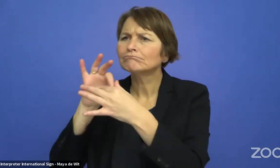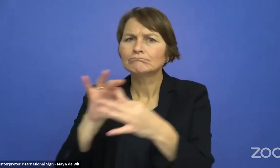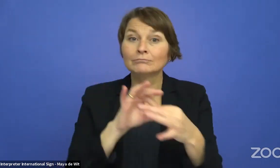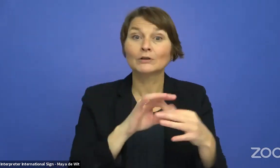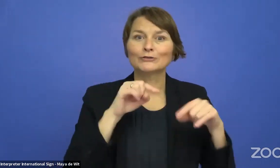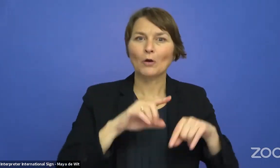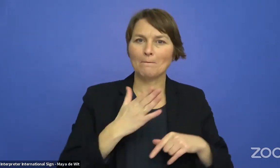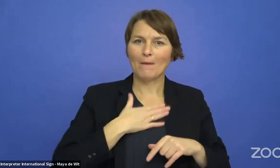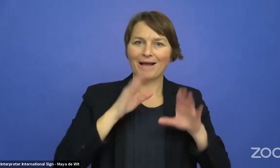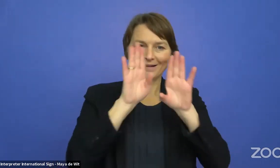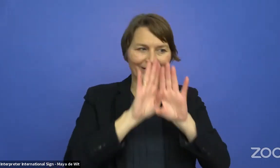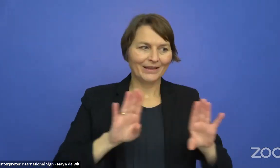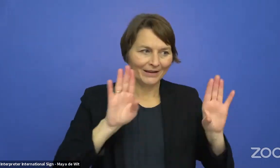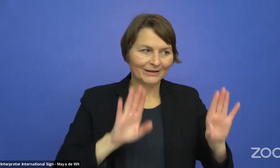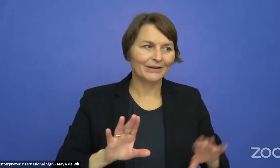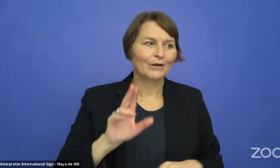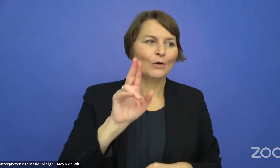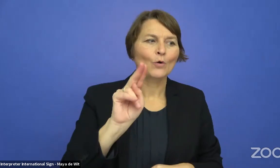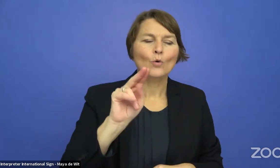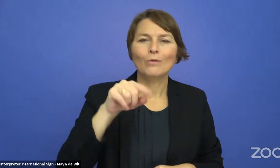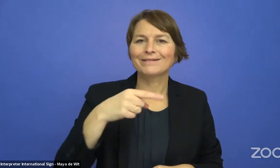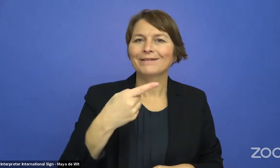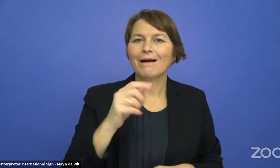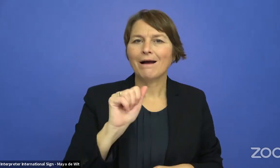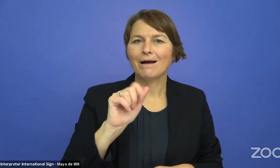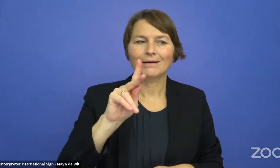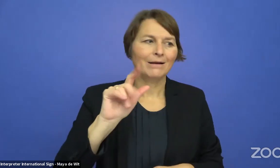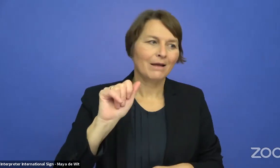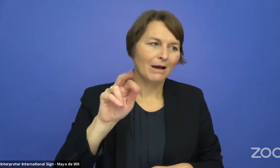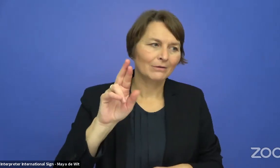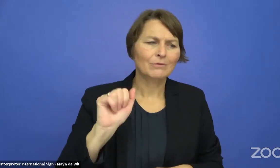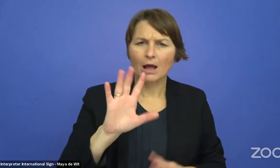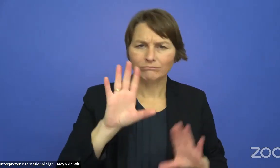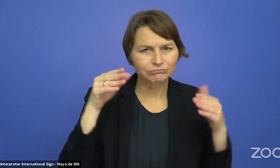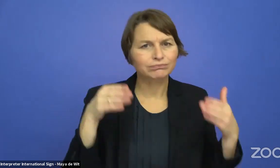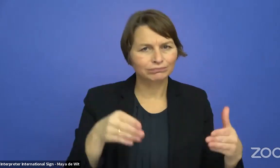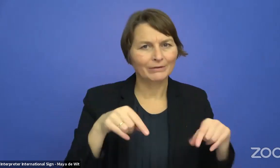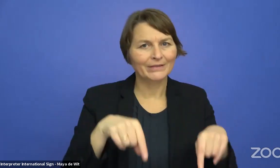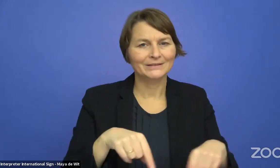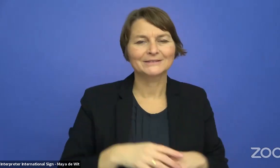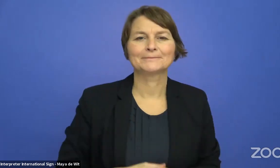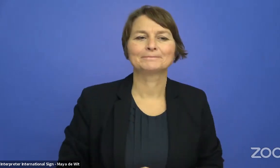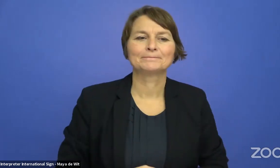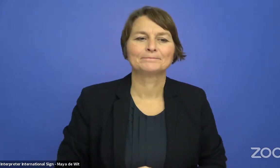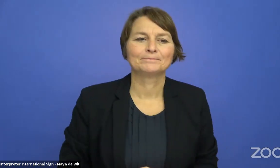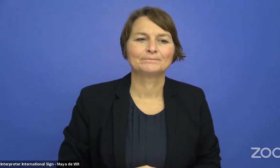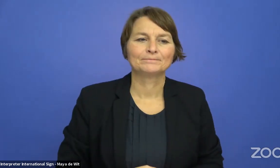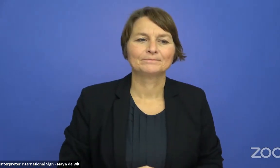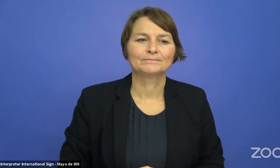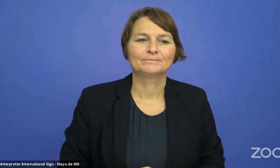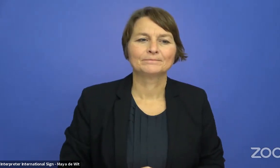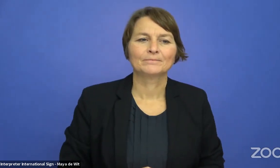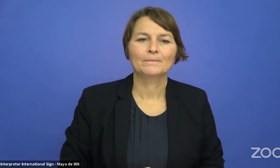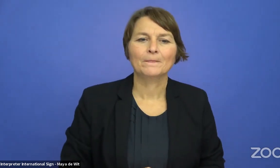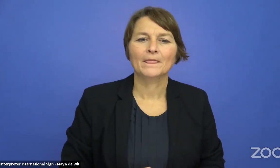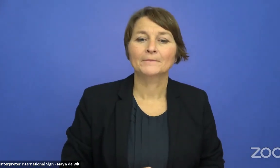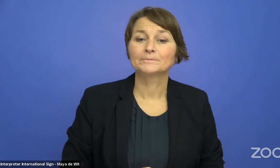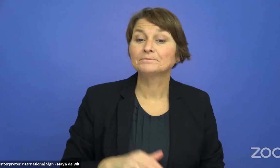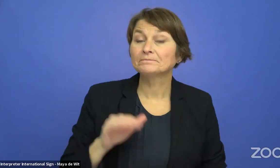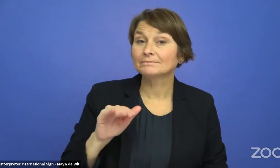come back. Yeah, Julia? No, if Yvette wants to add something from South Africa, maybe?